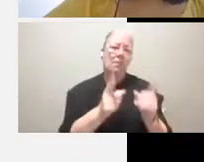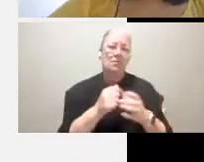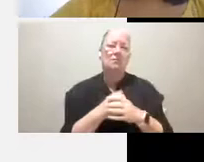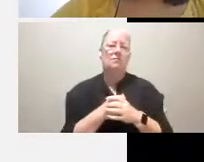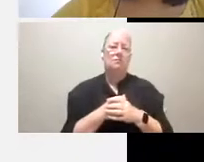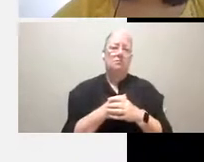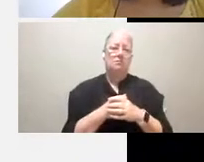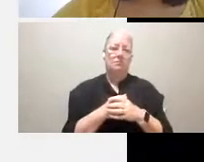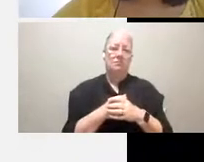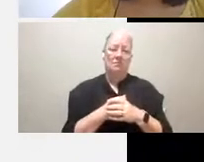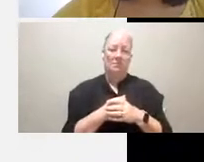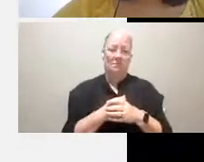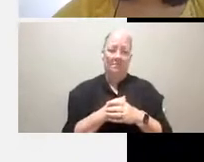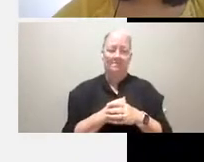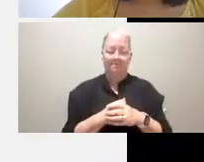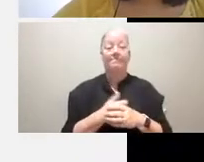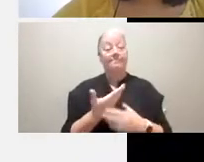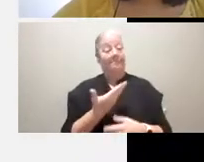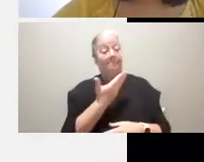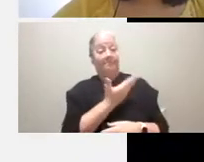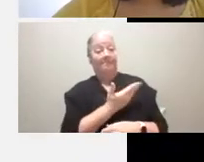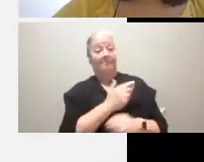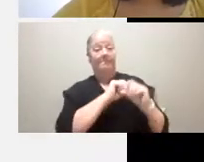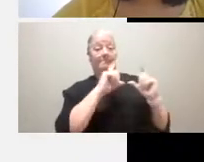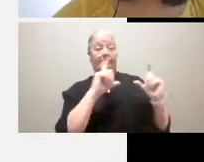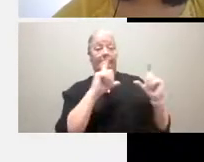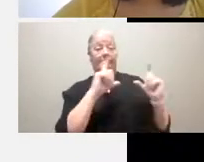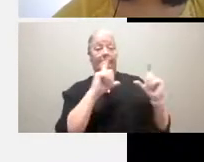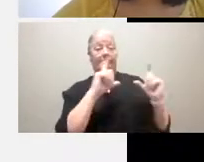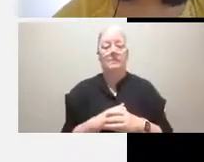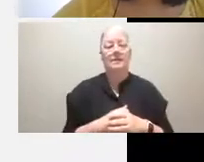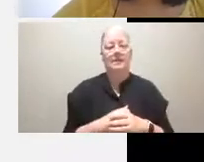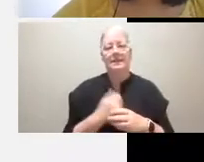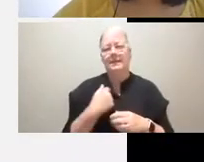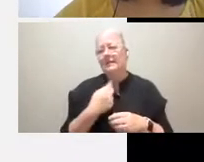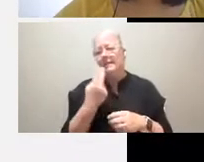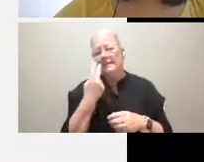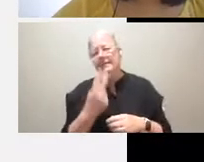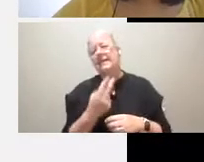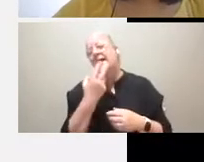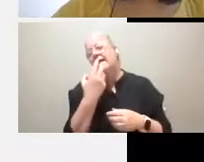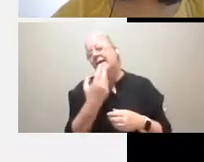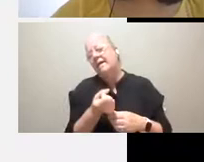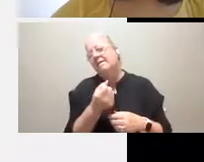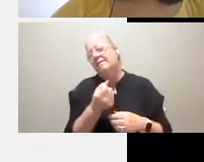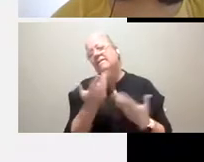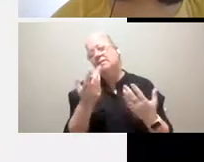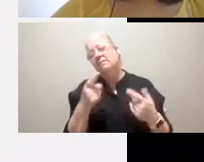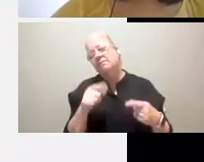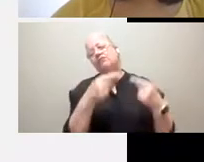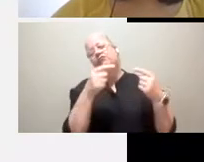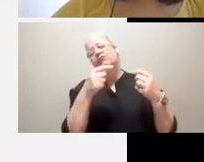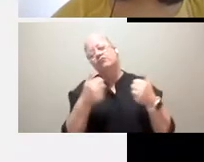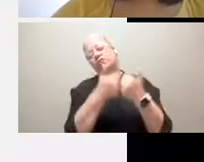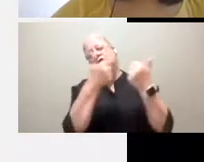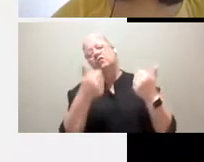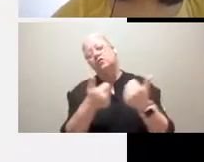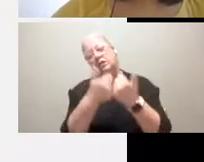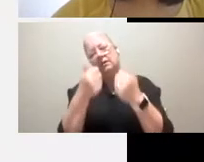While implementing safeguarding, we've realized there are a number of challenges. Of course, one of them is that safeguarding is